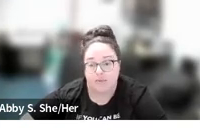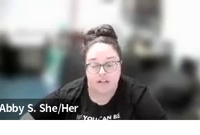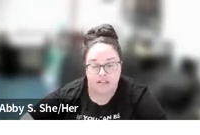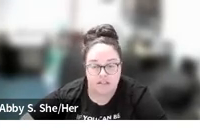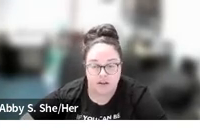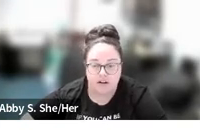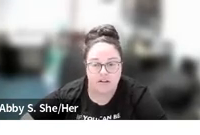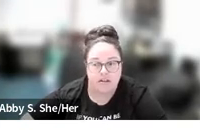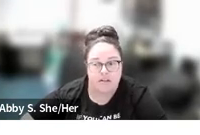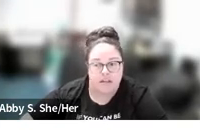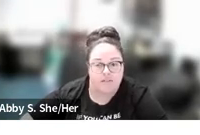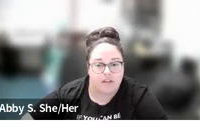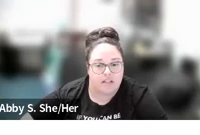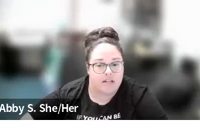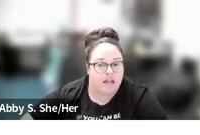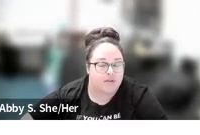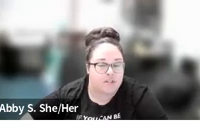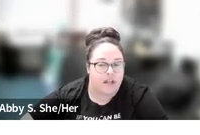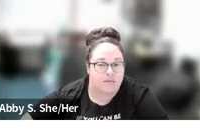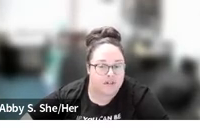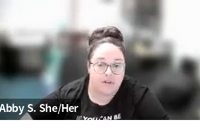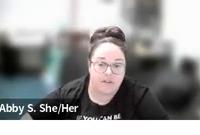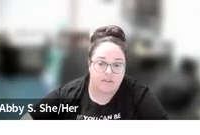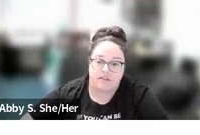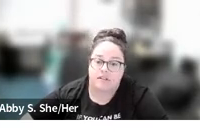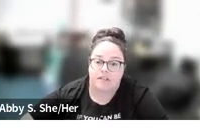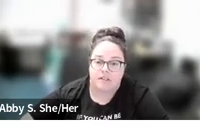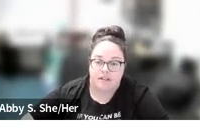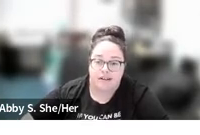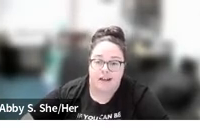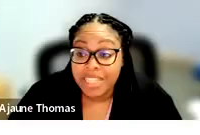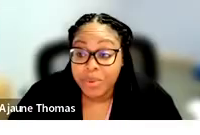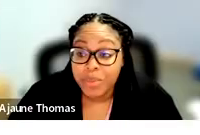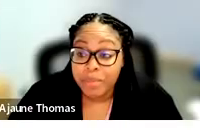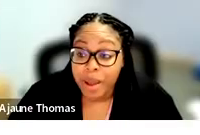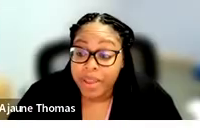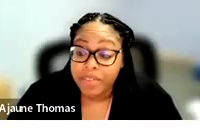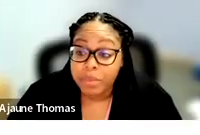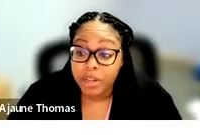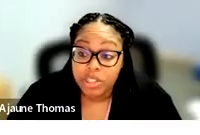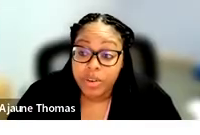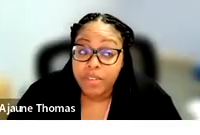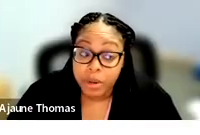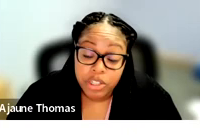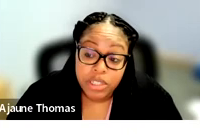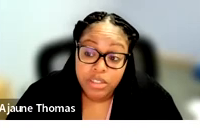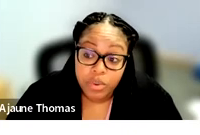on, like with the SD card. I feel like that's not usually an option with iOS. Yes, you would probably have to